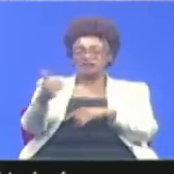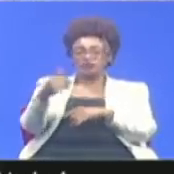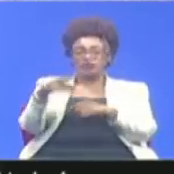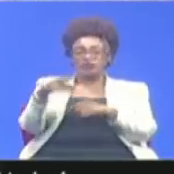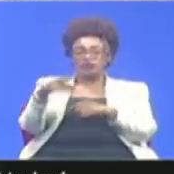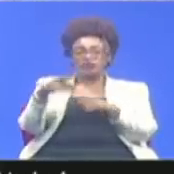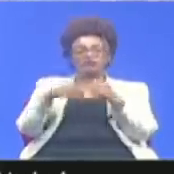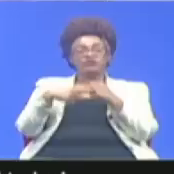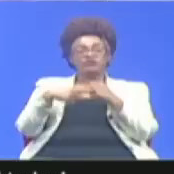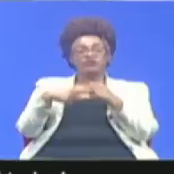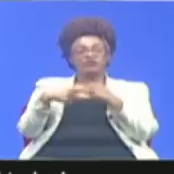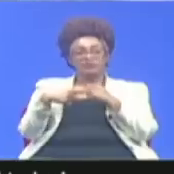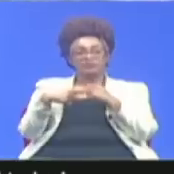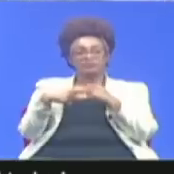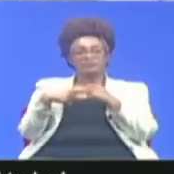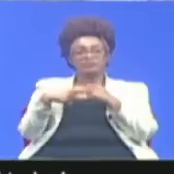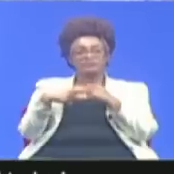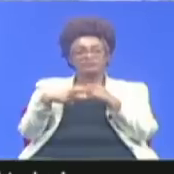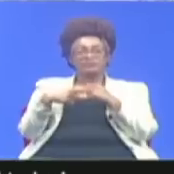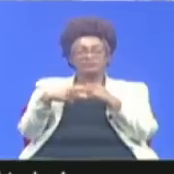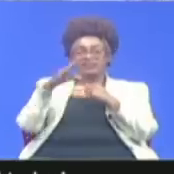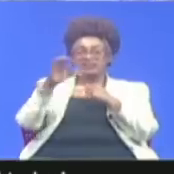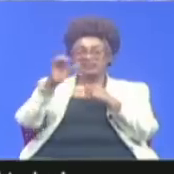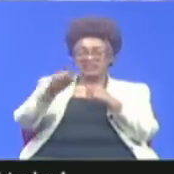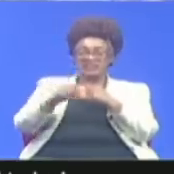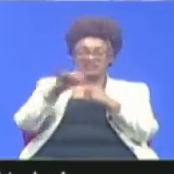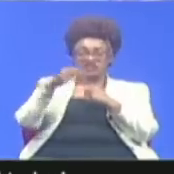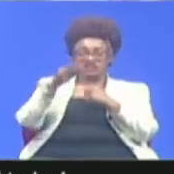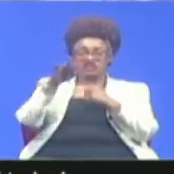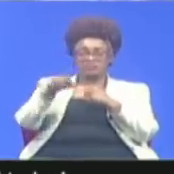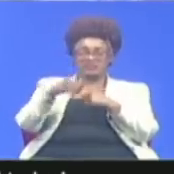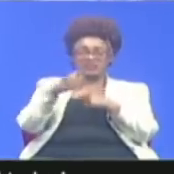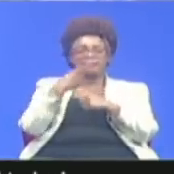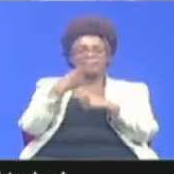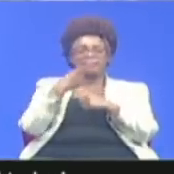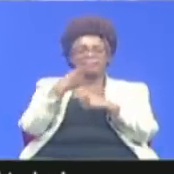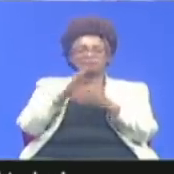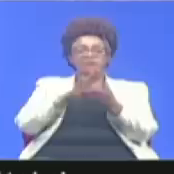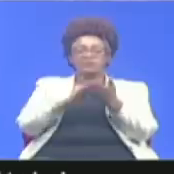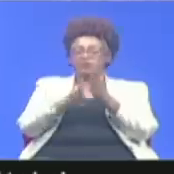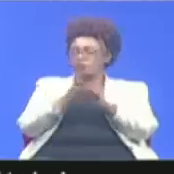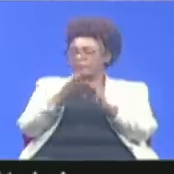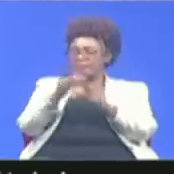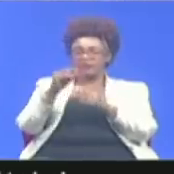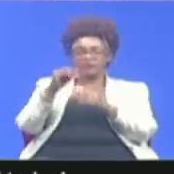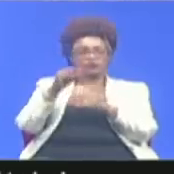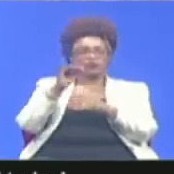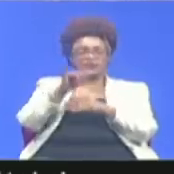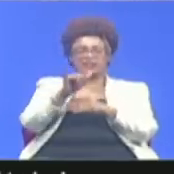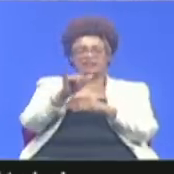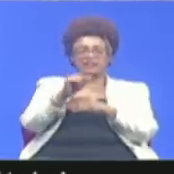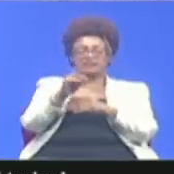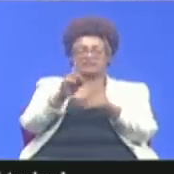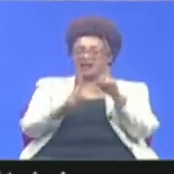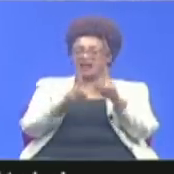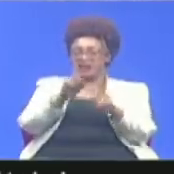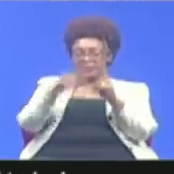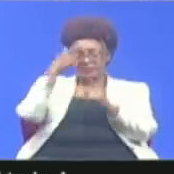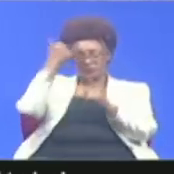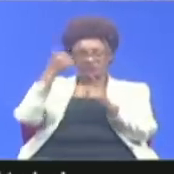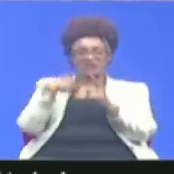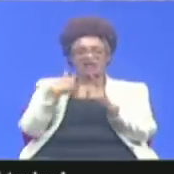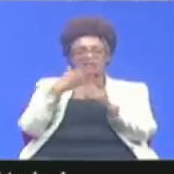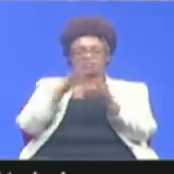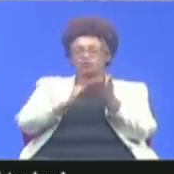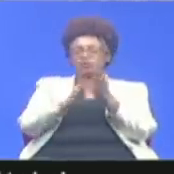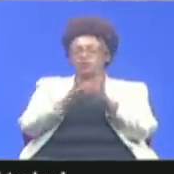of June. According to CS James Masharia, there was no pre- or post-impact fire as there was no signal from the